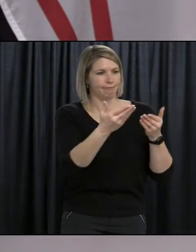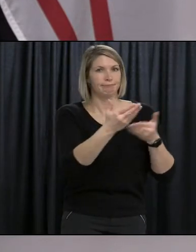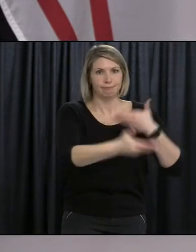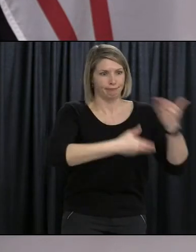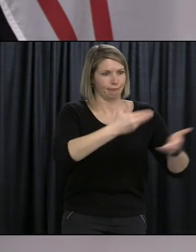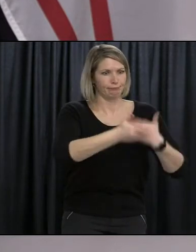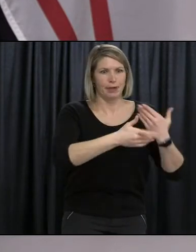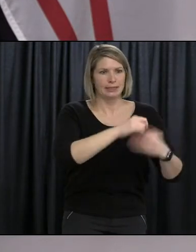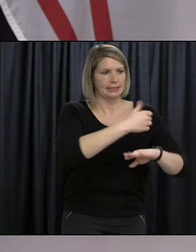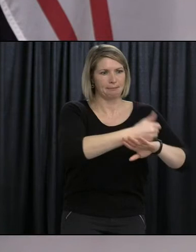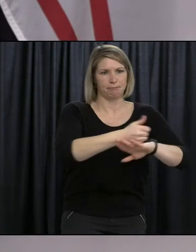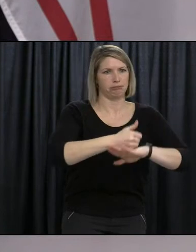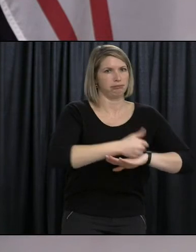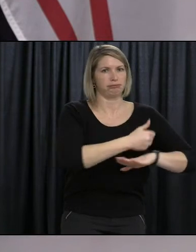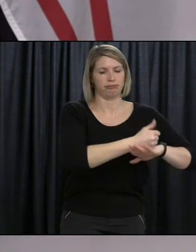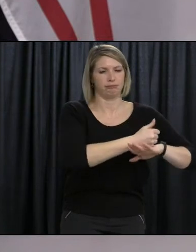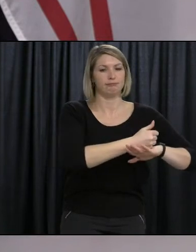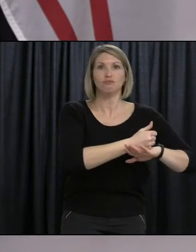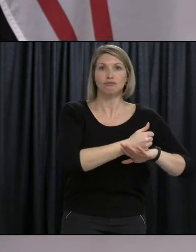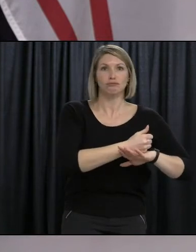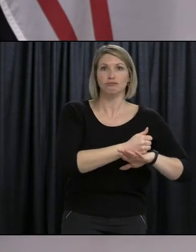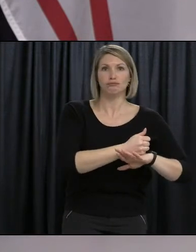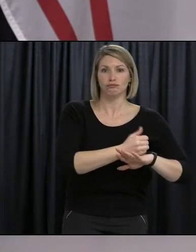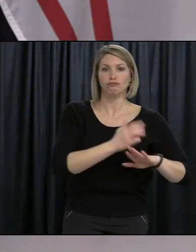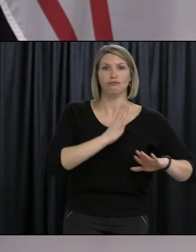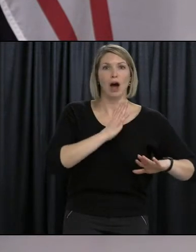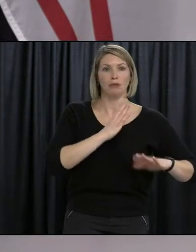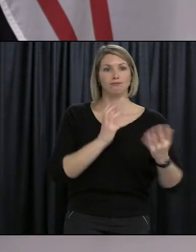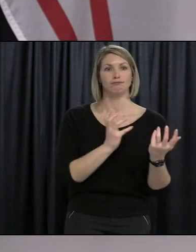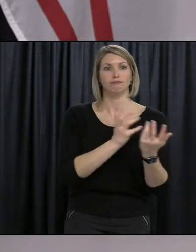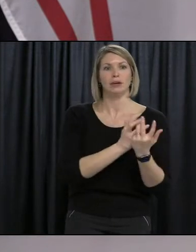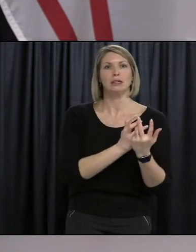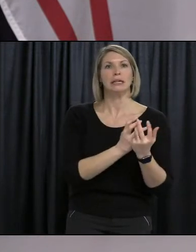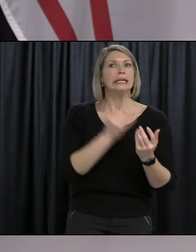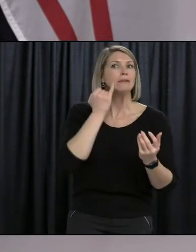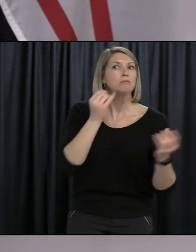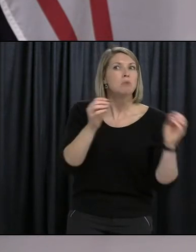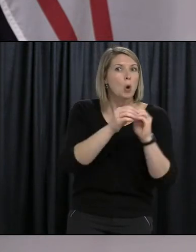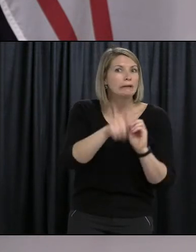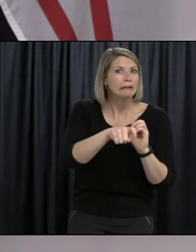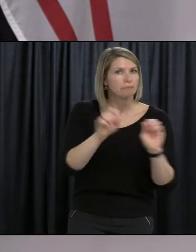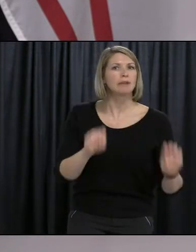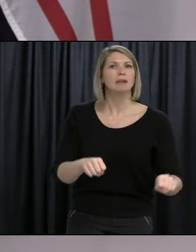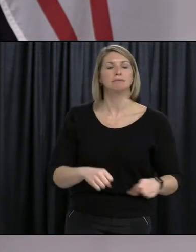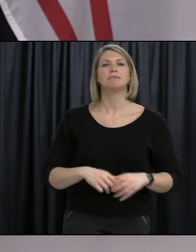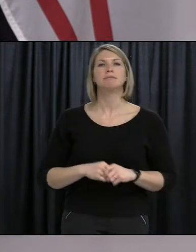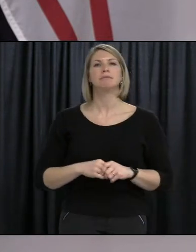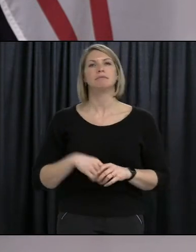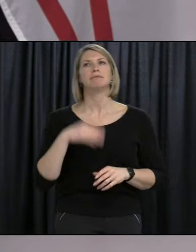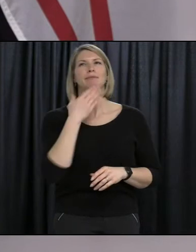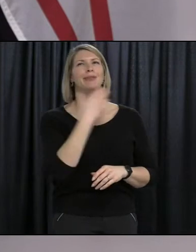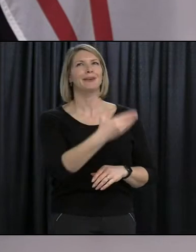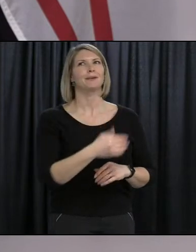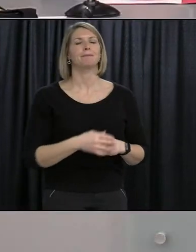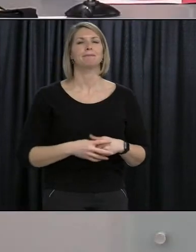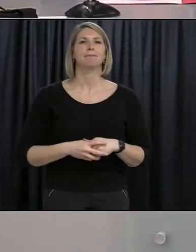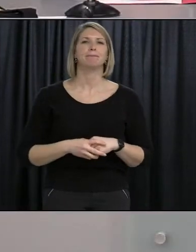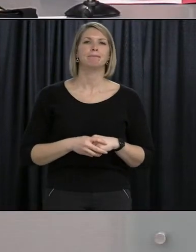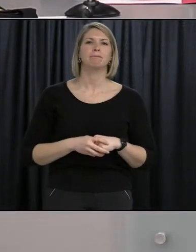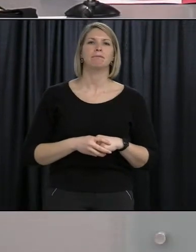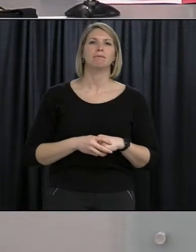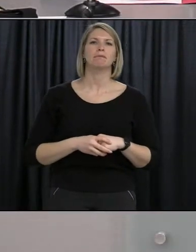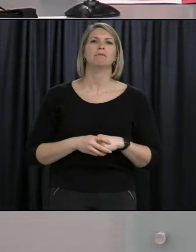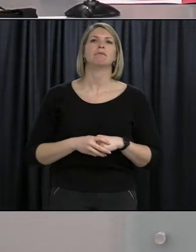increase our contact tracing capacity even further. Okay, thank you.